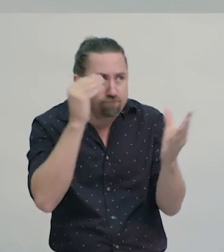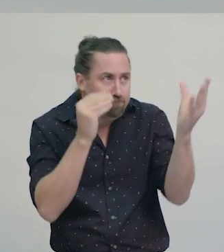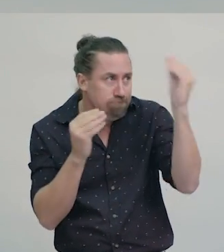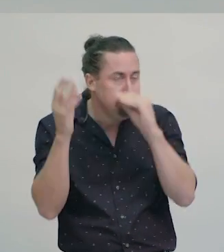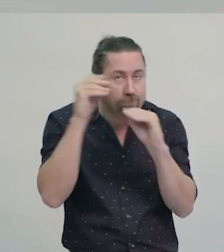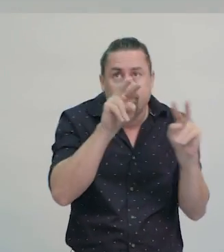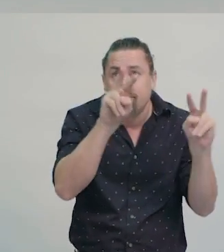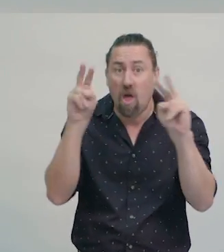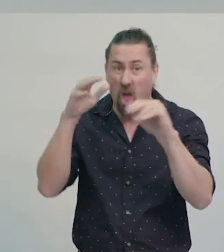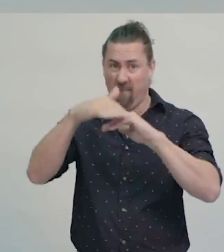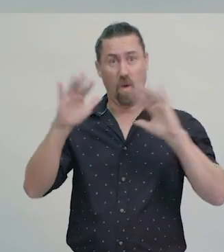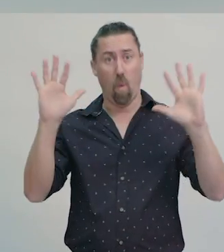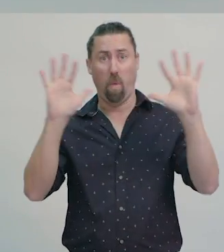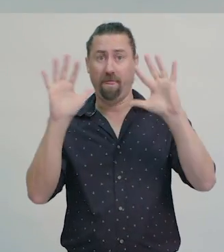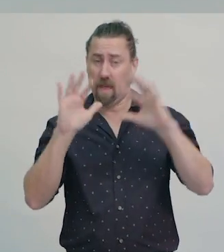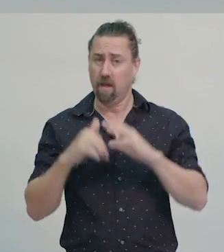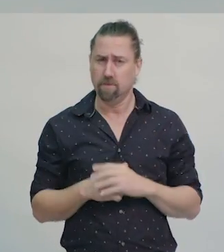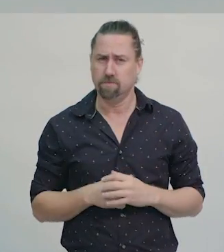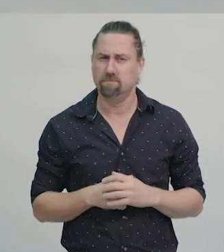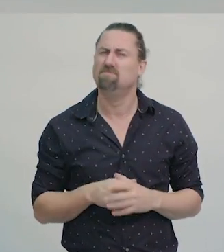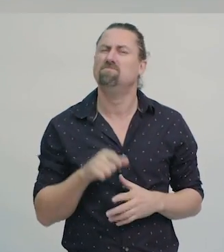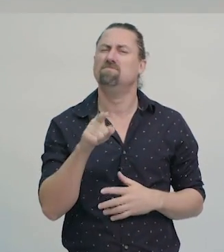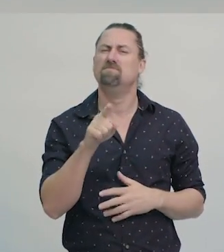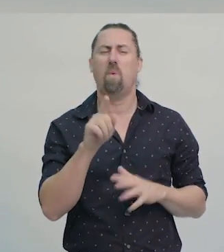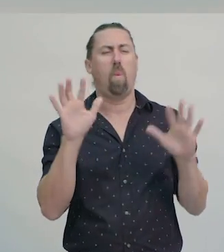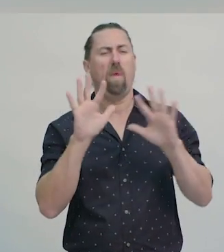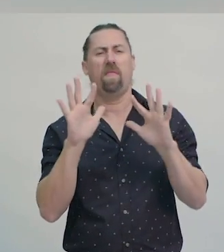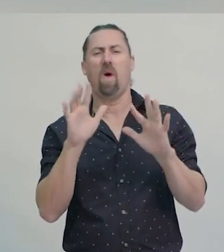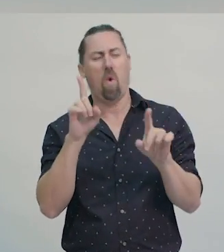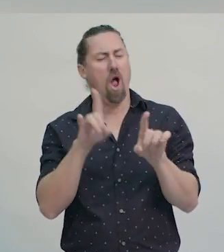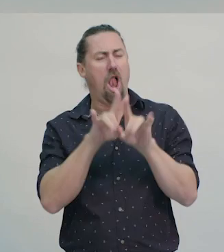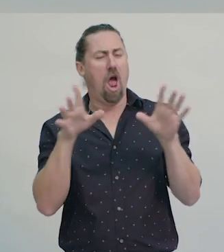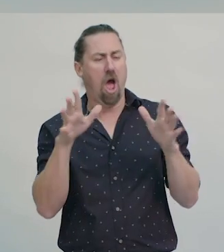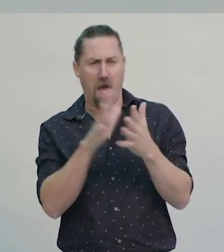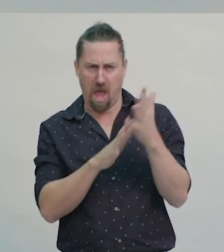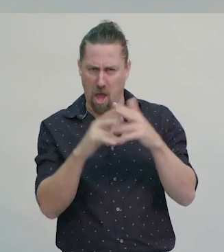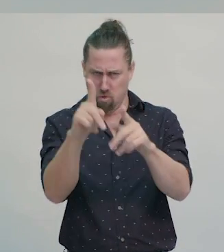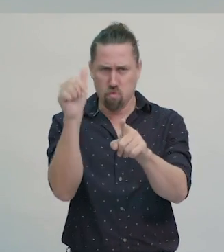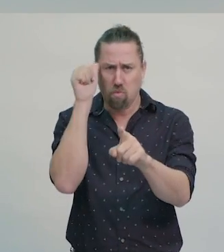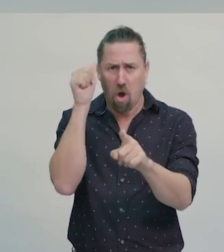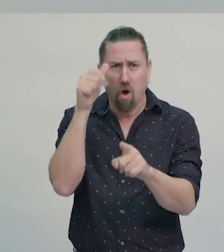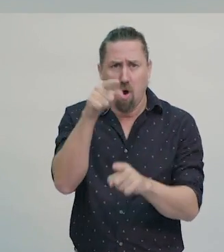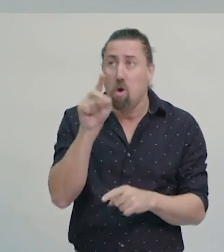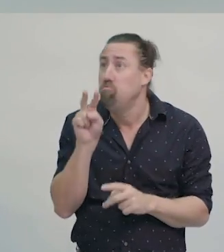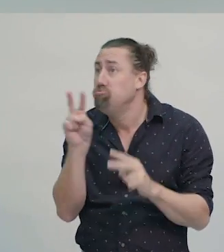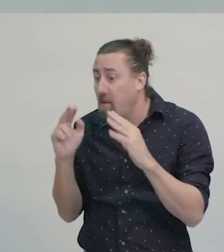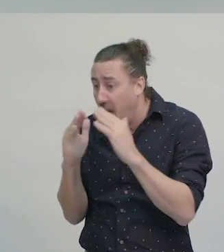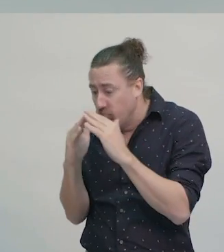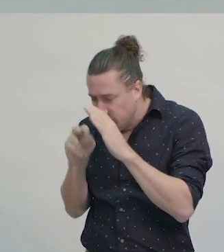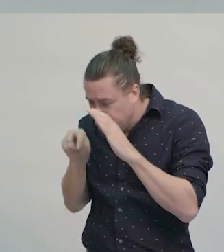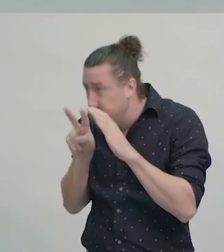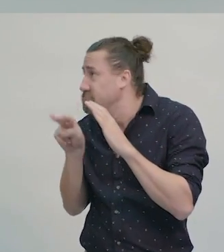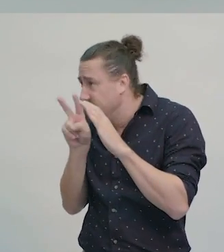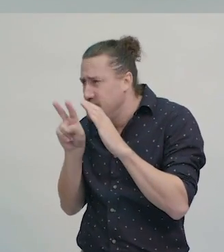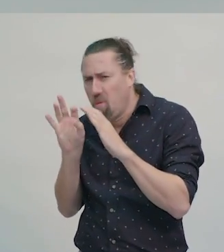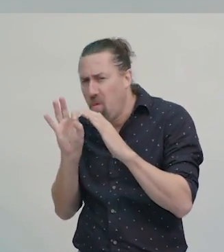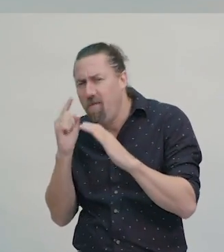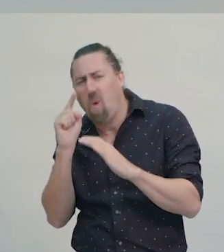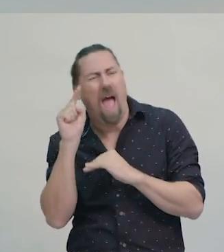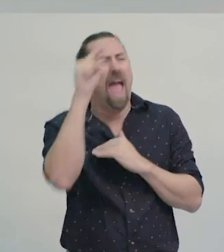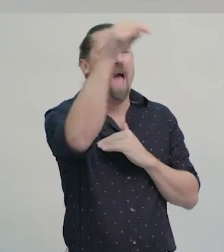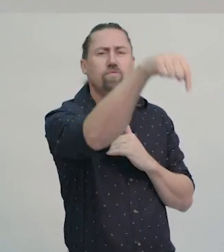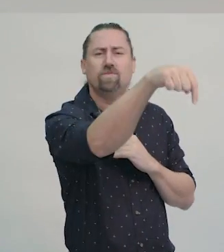outside. You probably looked at my umbrella and thought you've seen people using these when it's raining. When we look